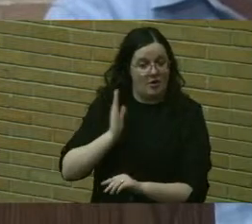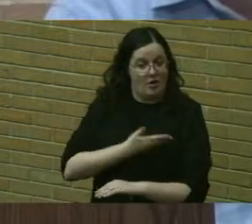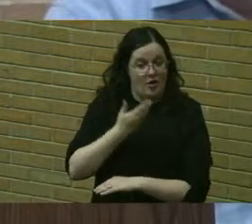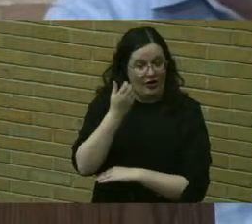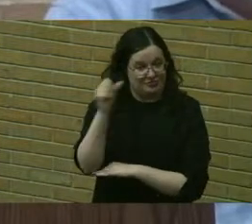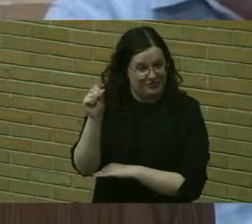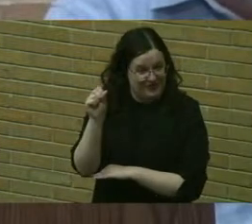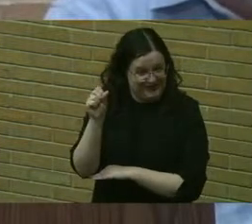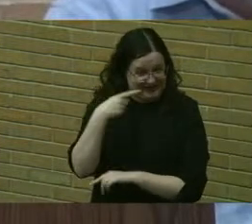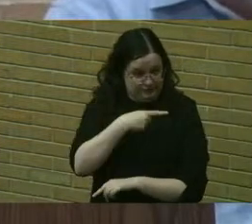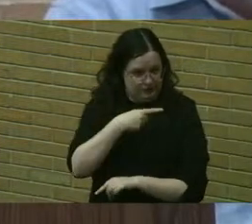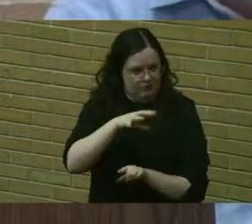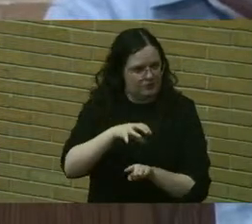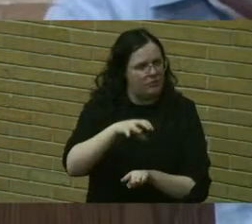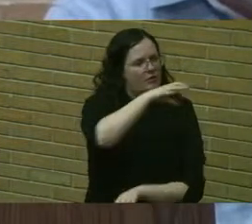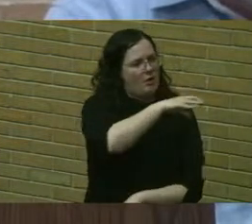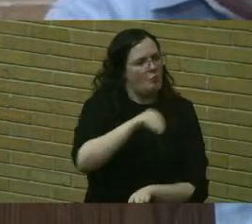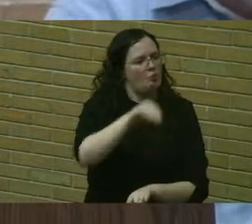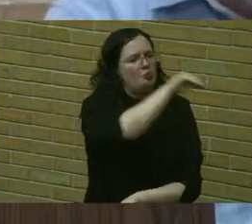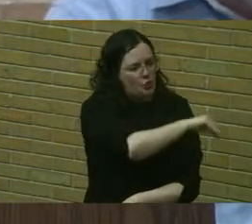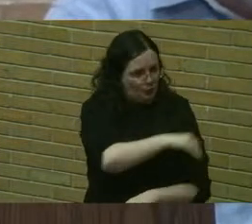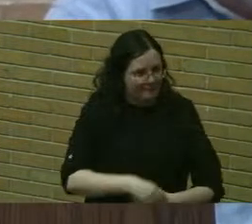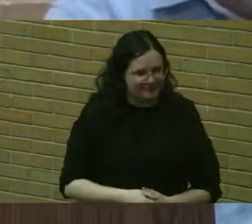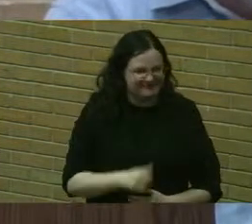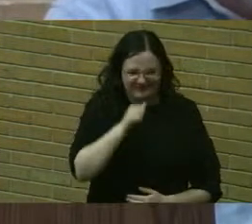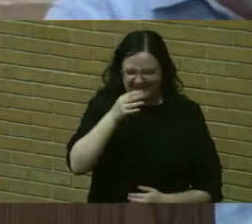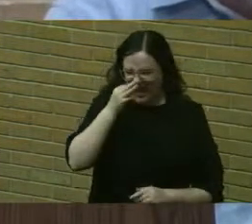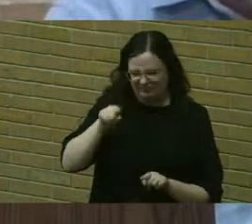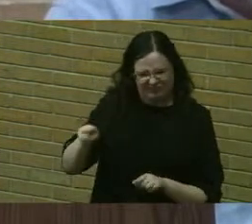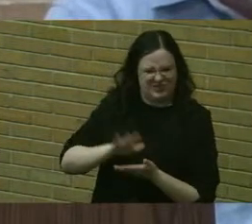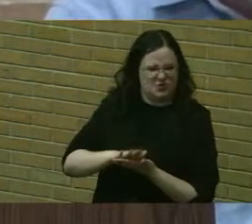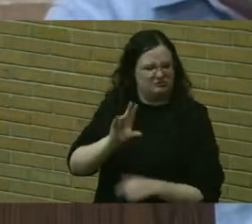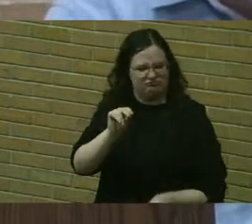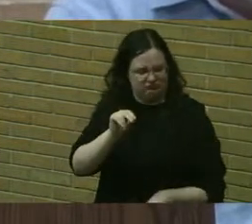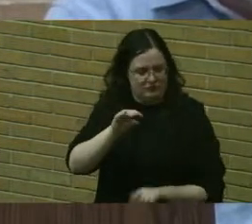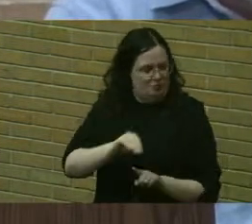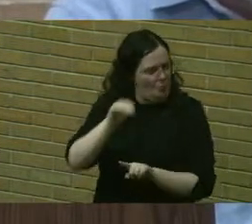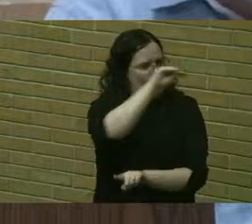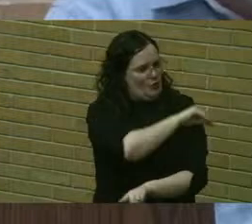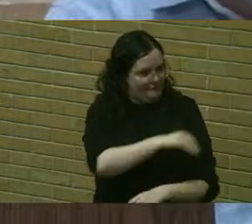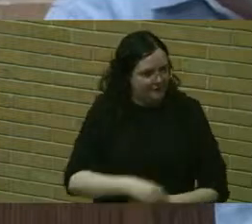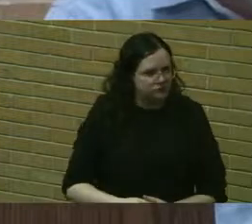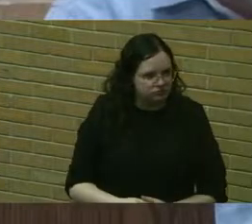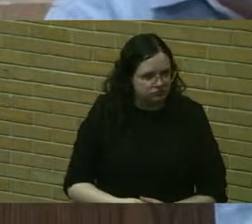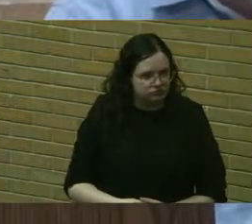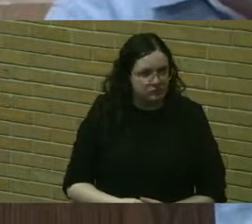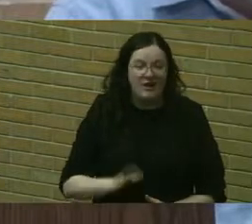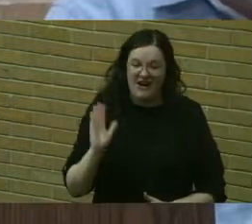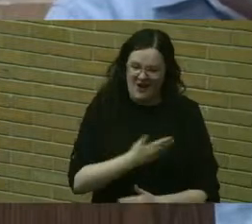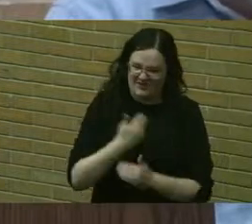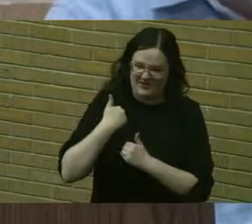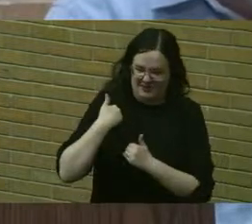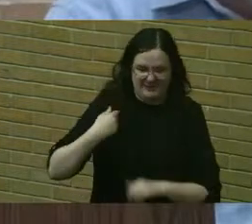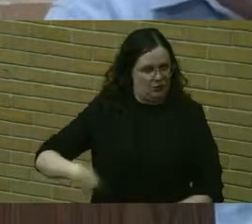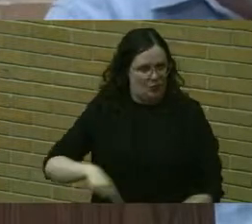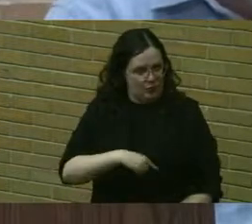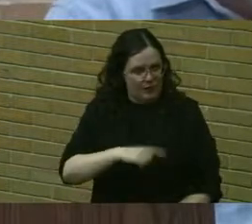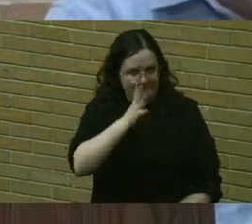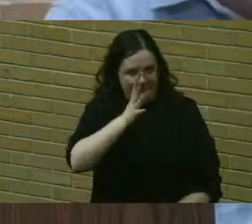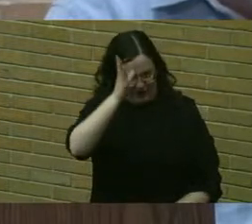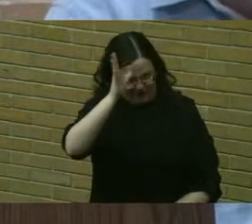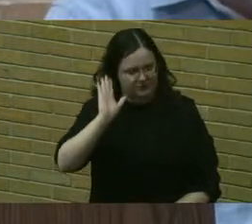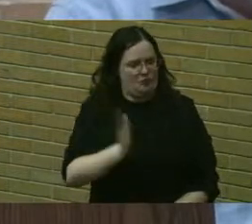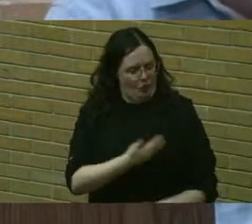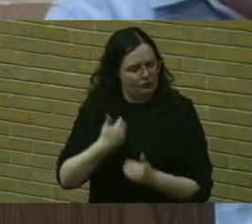elsewhere, away from our schools. It is our responsibility as adults, as parents, to make